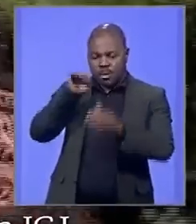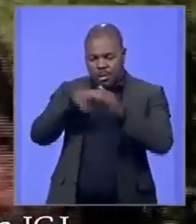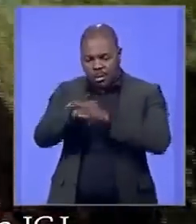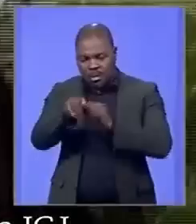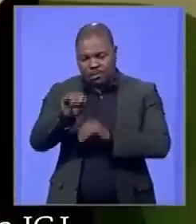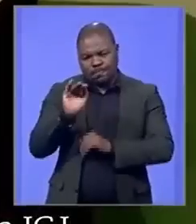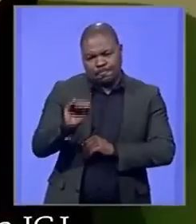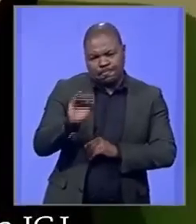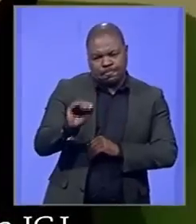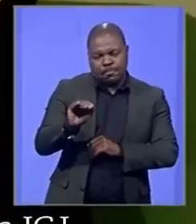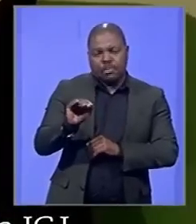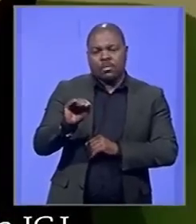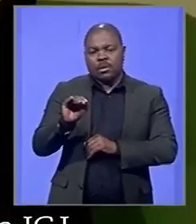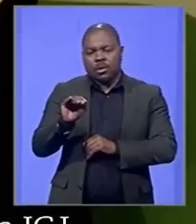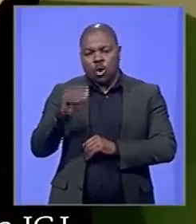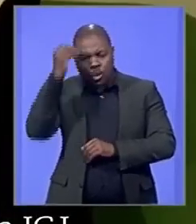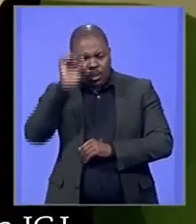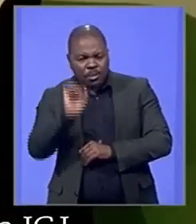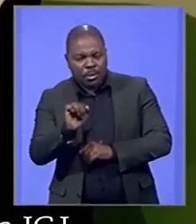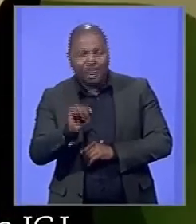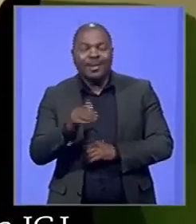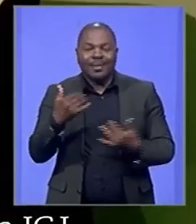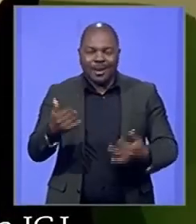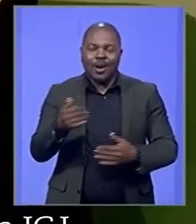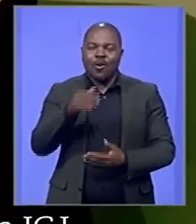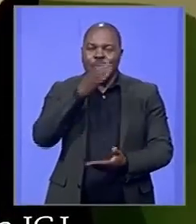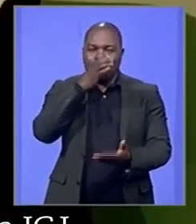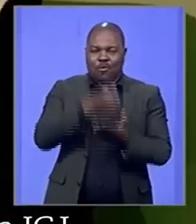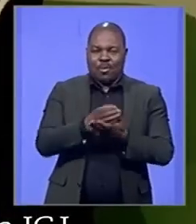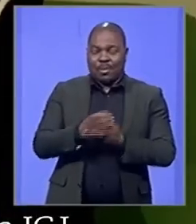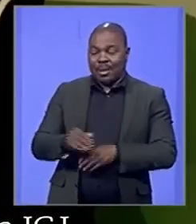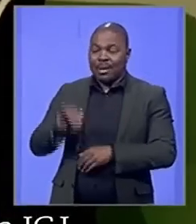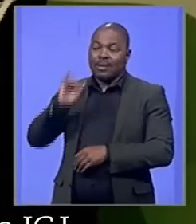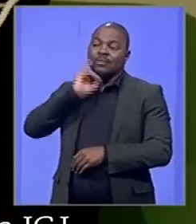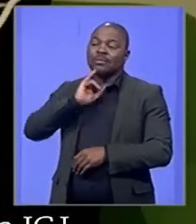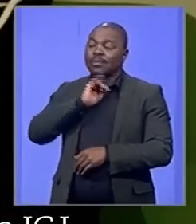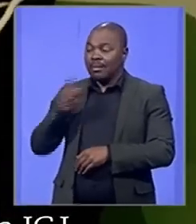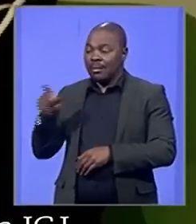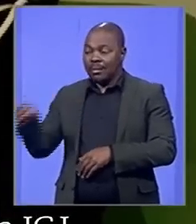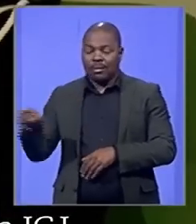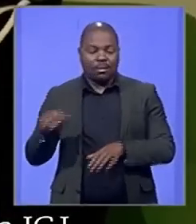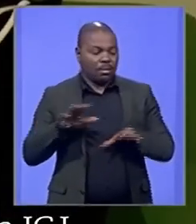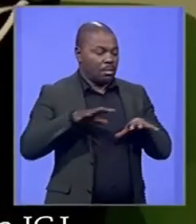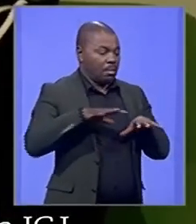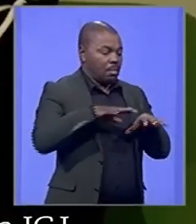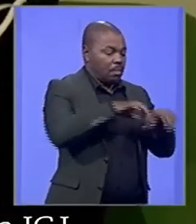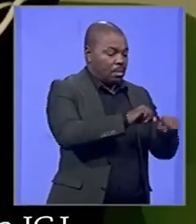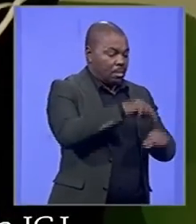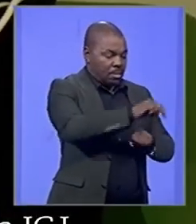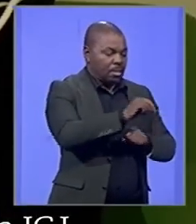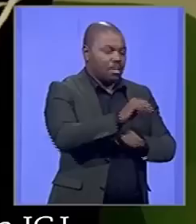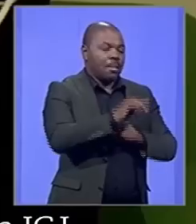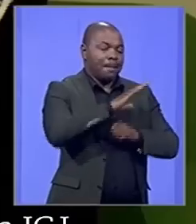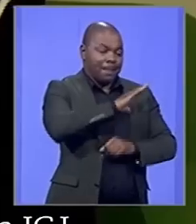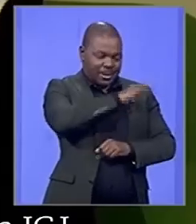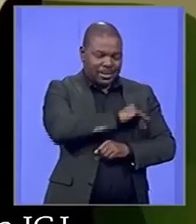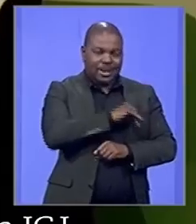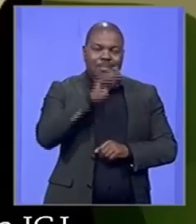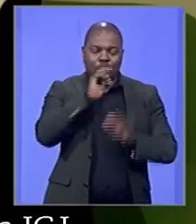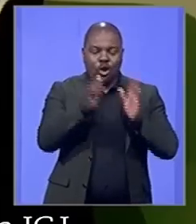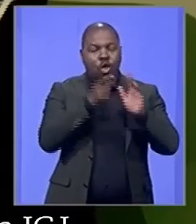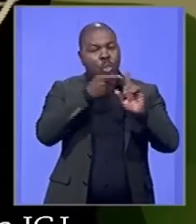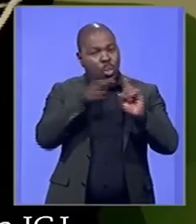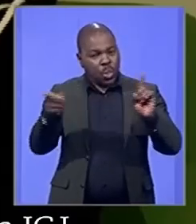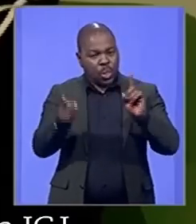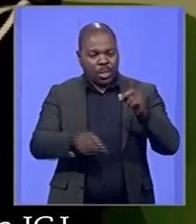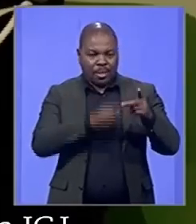General Assembly, it confirms the illegality of Israel's occupation of Palestine, including violations